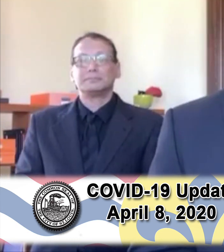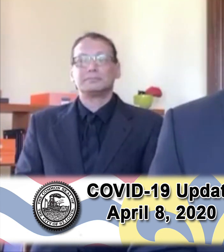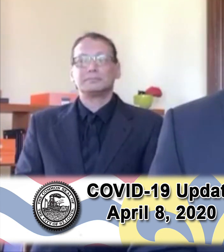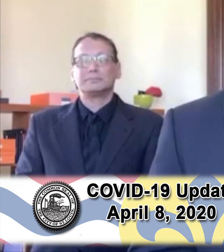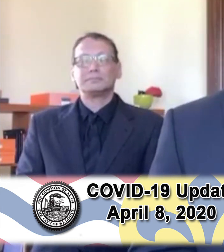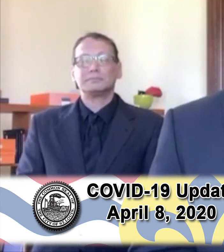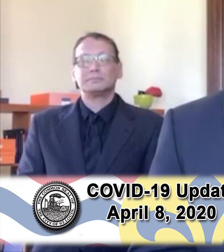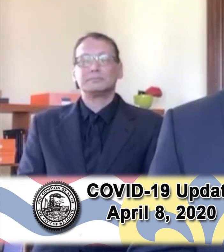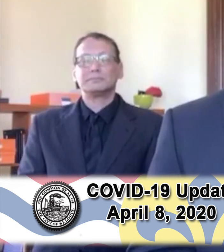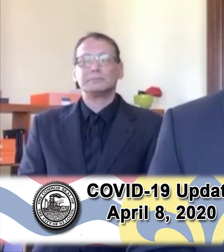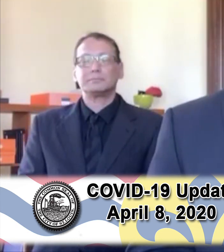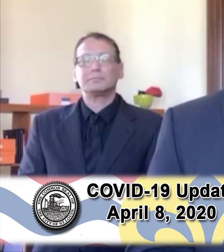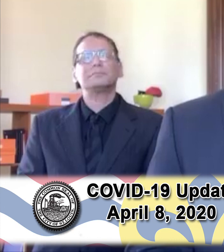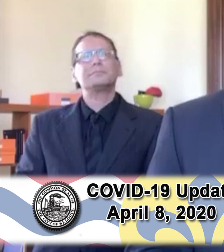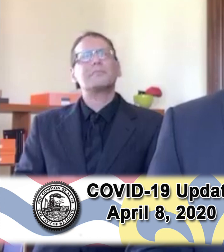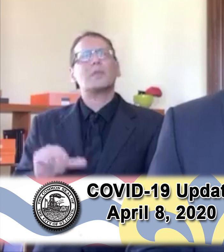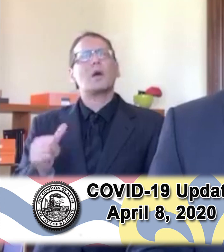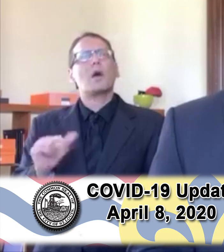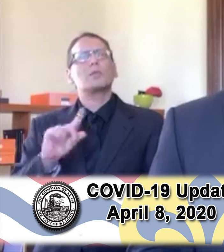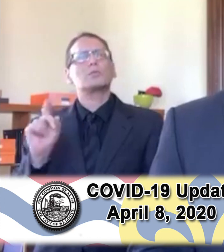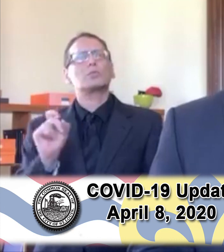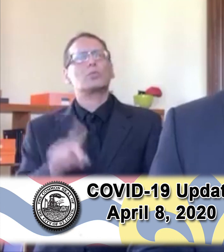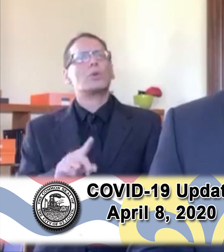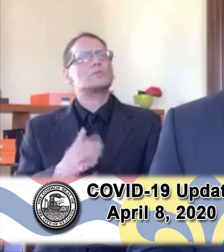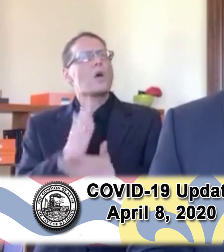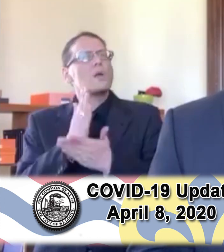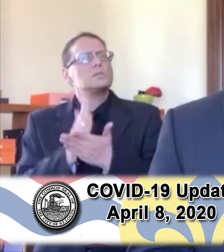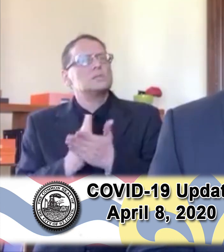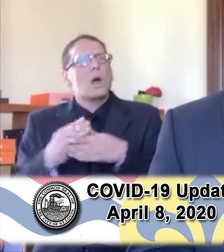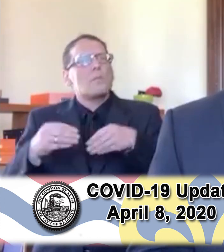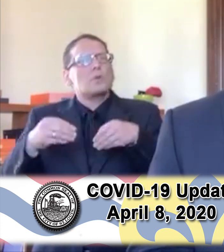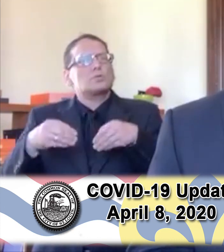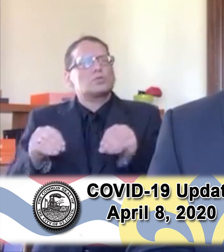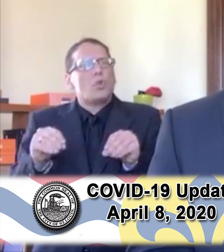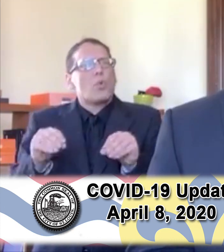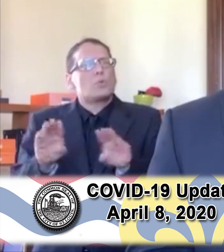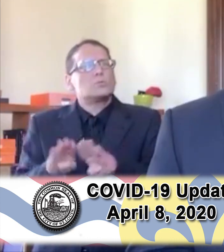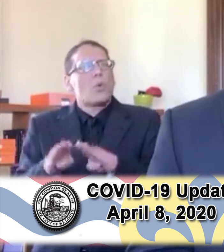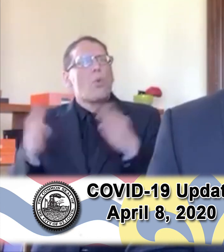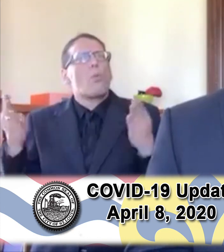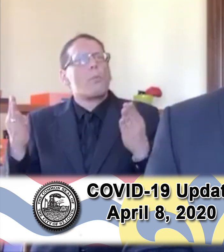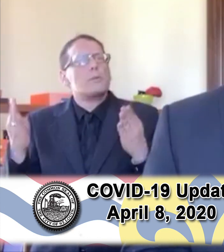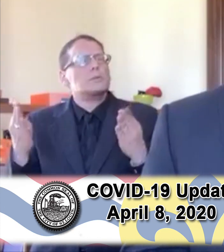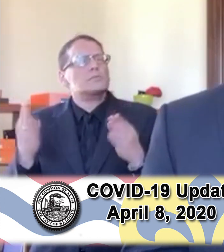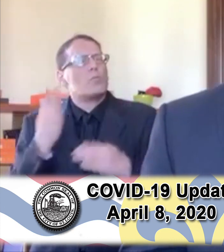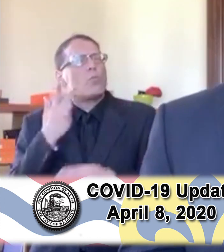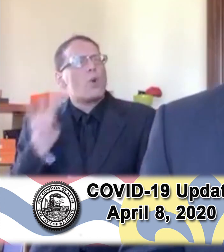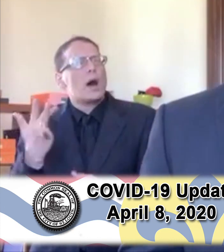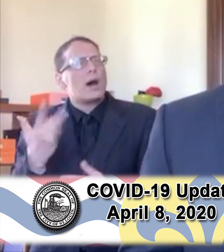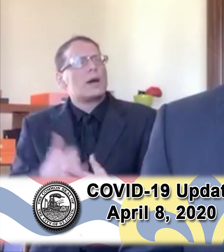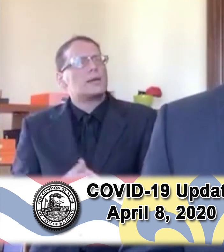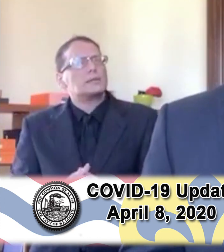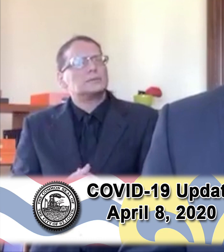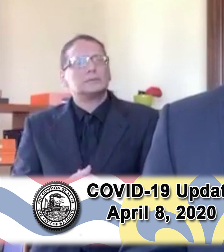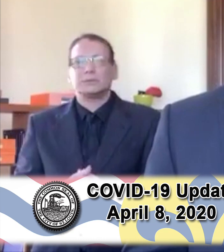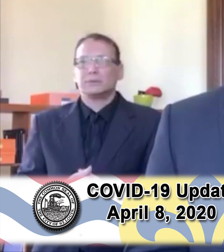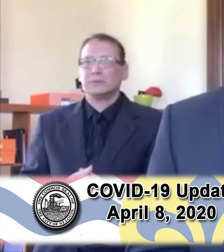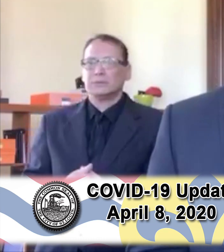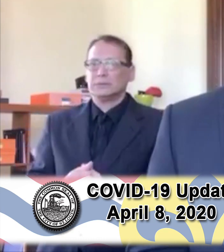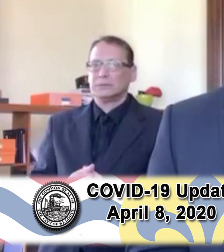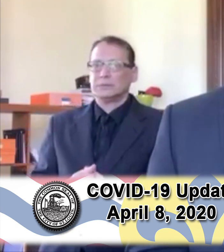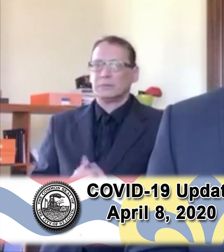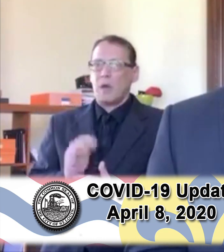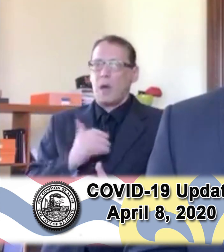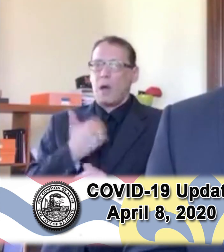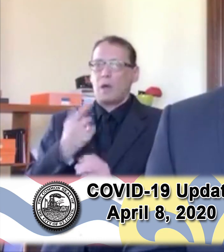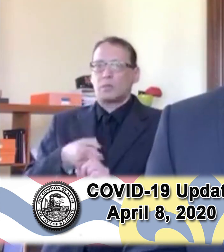Why are certain stores staying open in this order? Sarah has asked that on Facebook. So the other goal, again, the